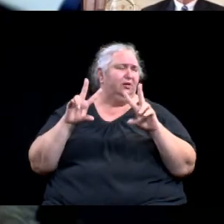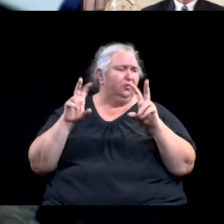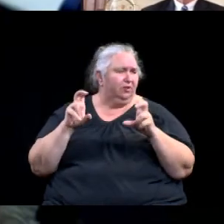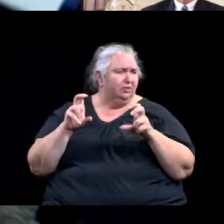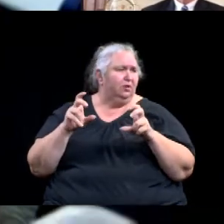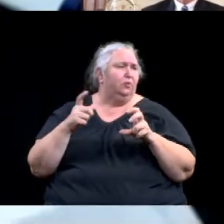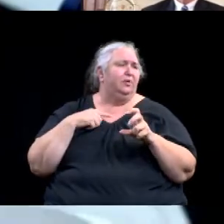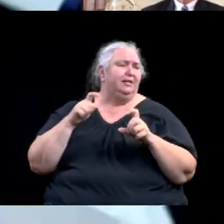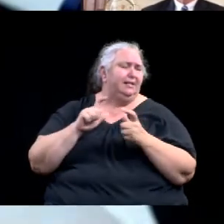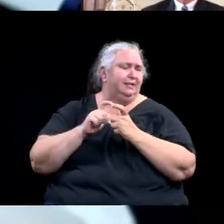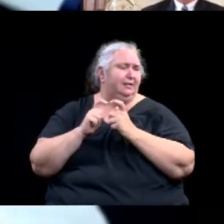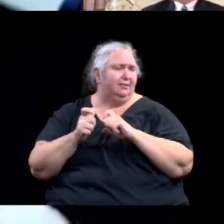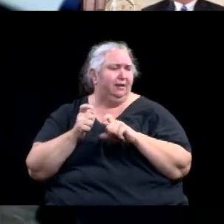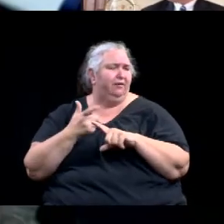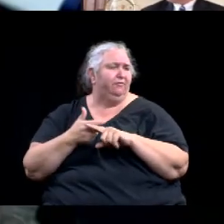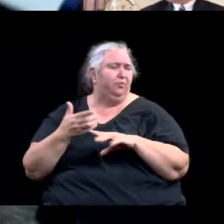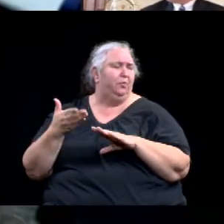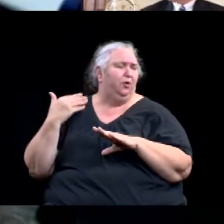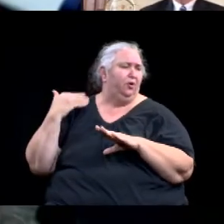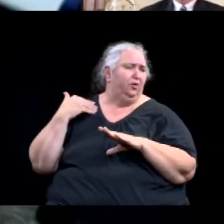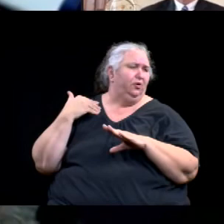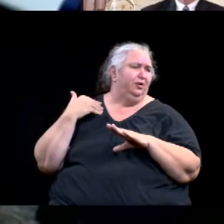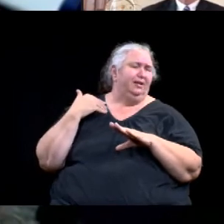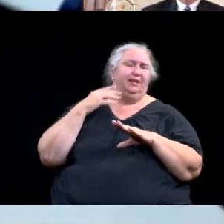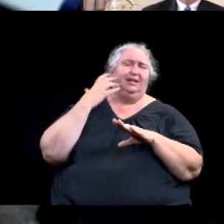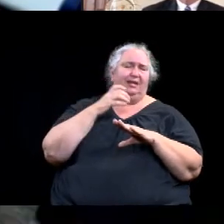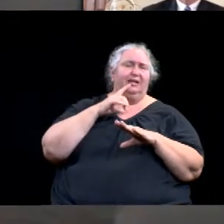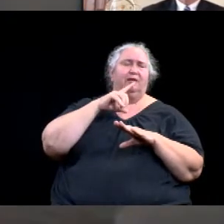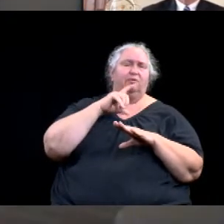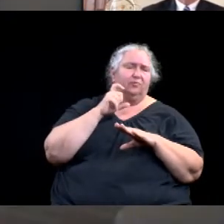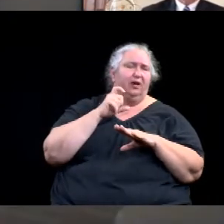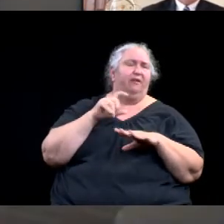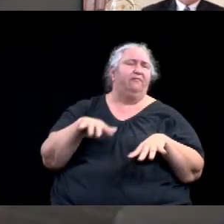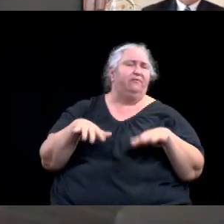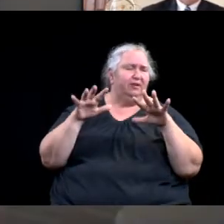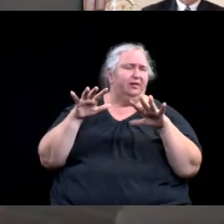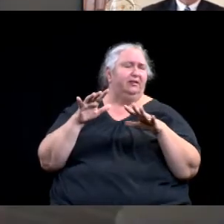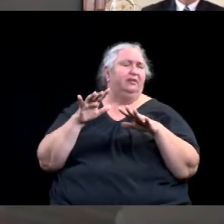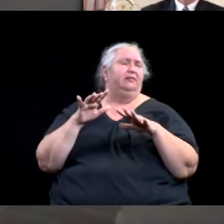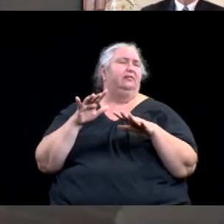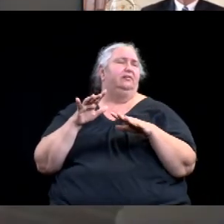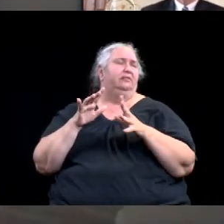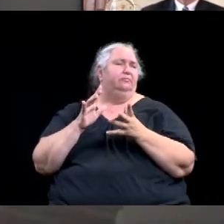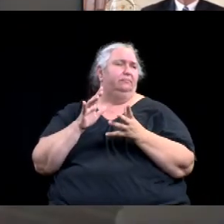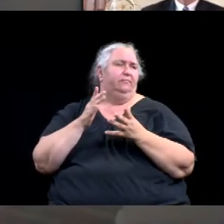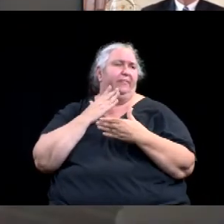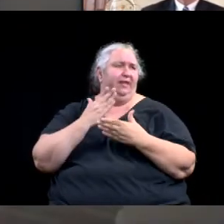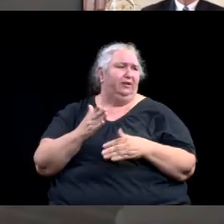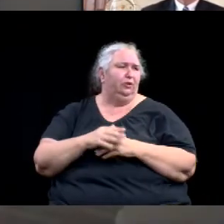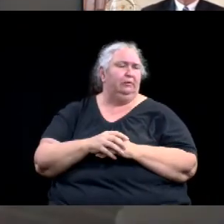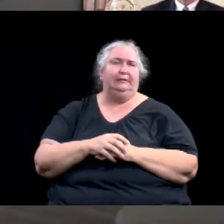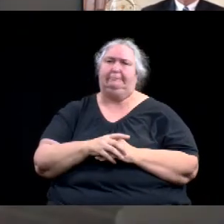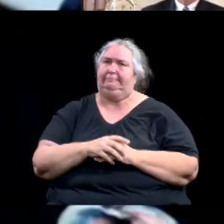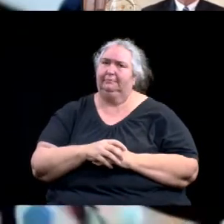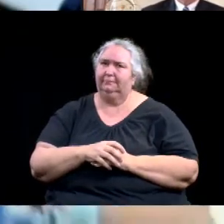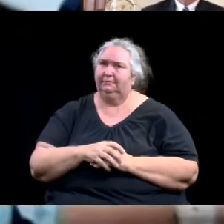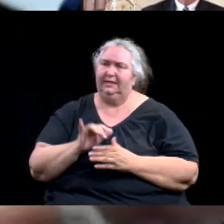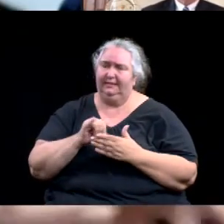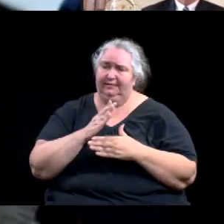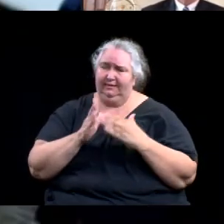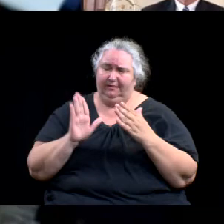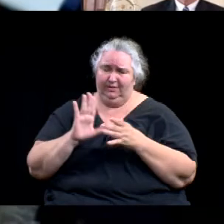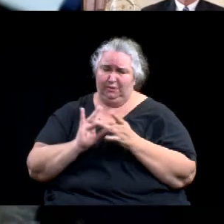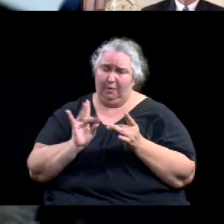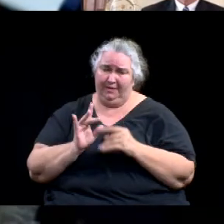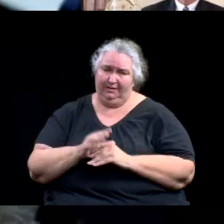you. And that's the end of his comment, sir. Thank you, Esmeralda. Do we have anyone else who's registered? We do. We have